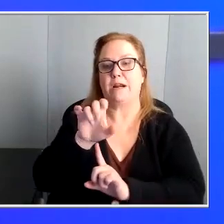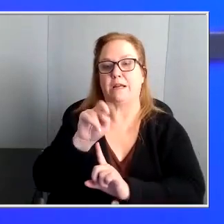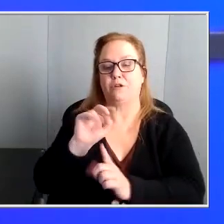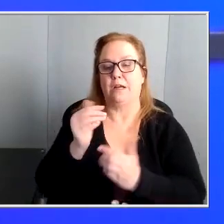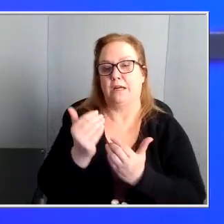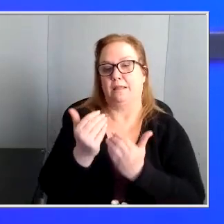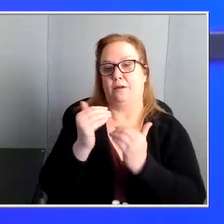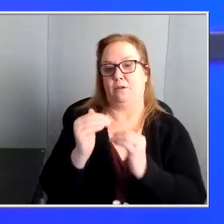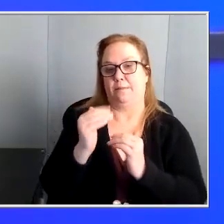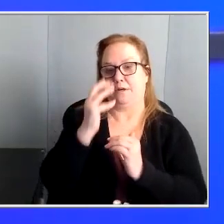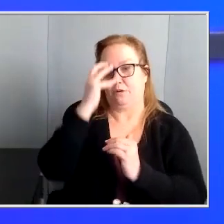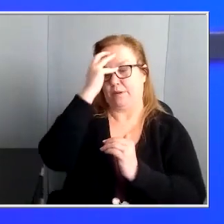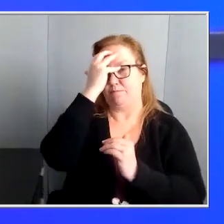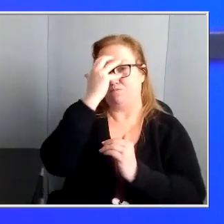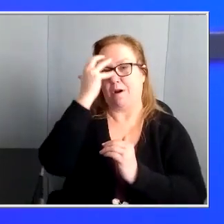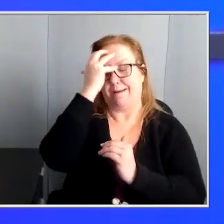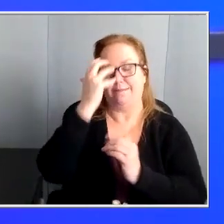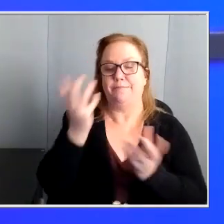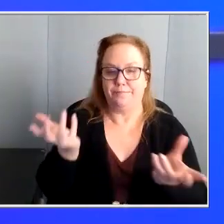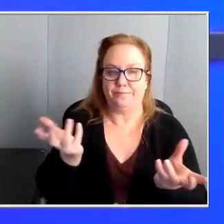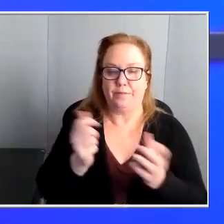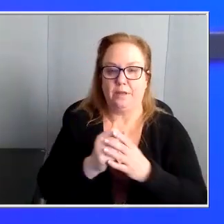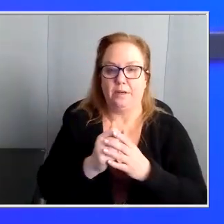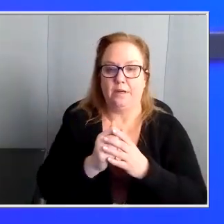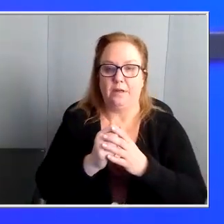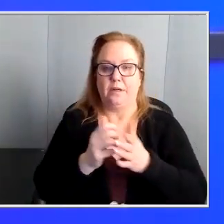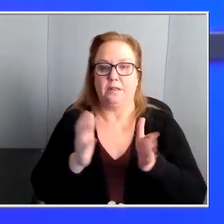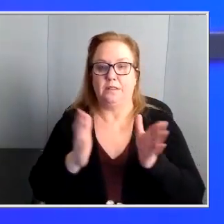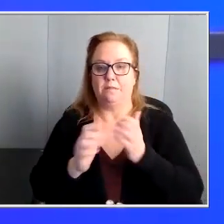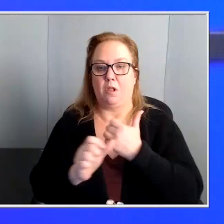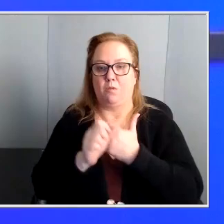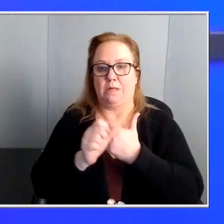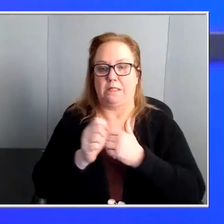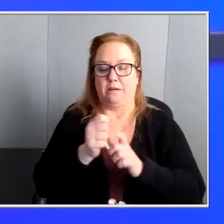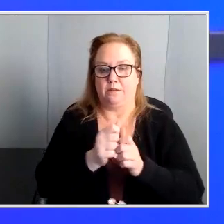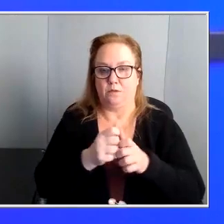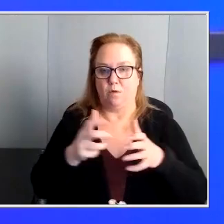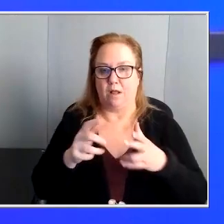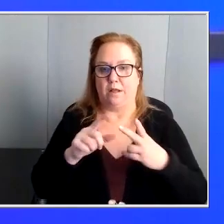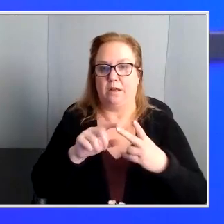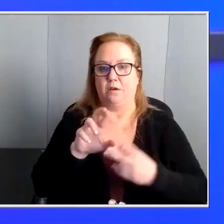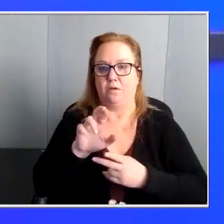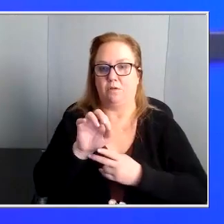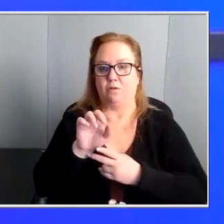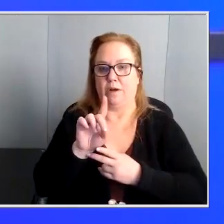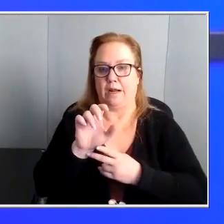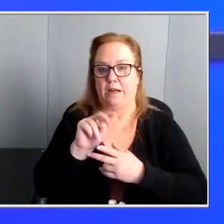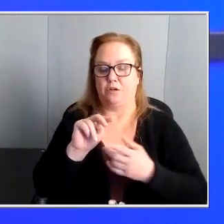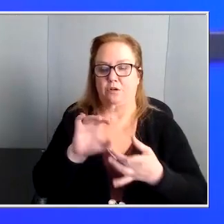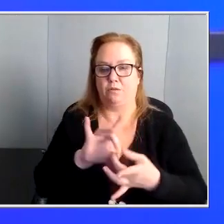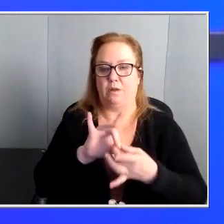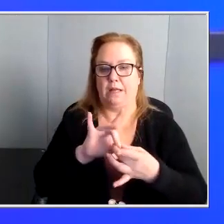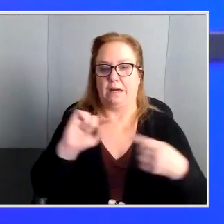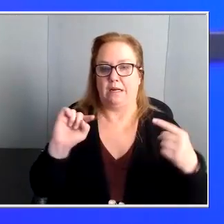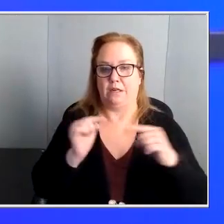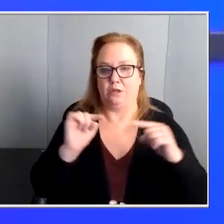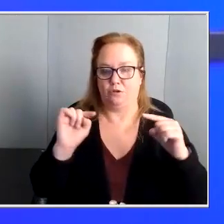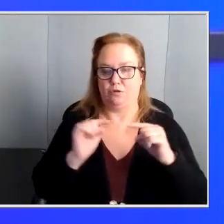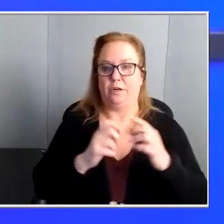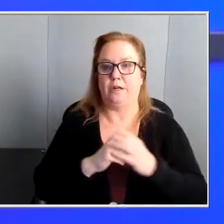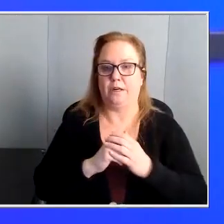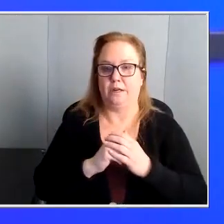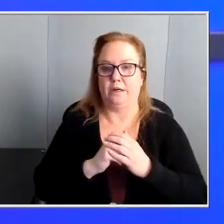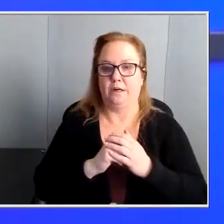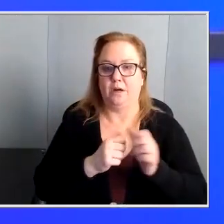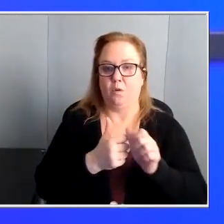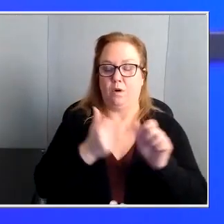to the brain cavity. So the small risk of swelling or radiation-related injury to the surrounding brain. What we avoid